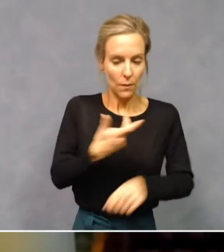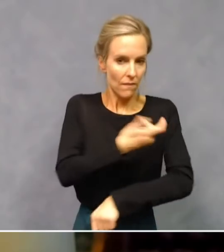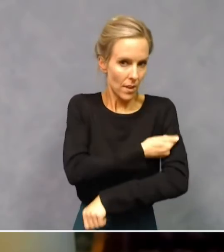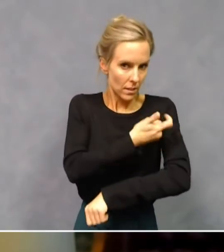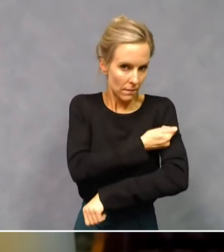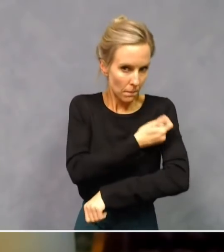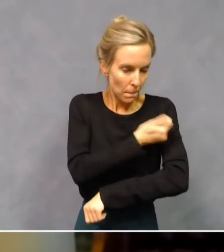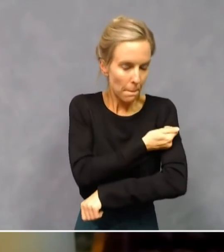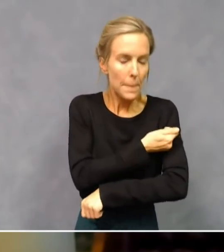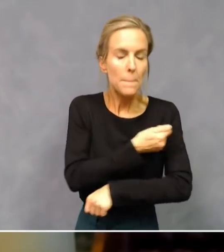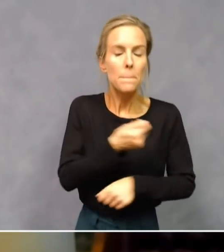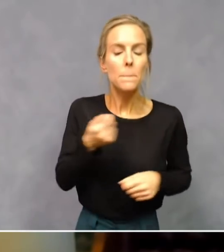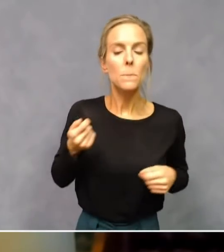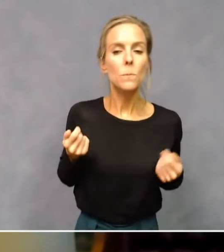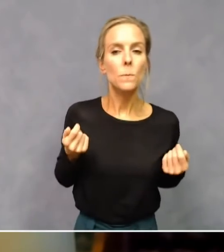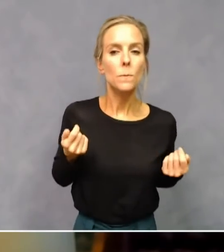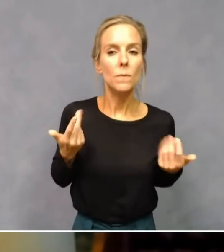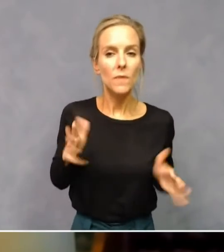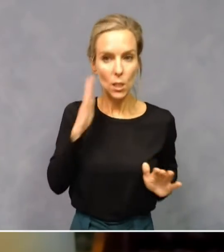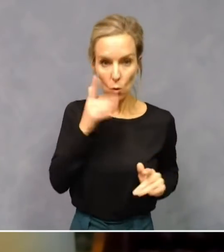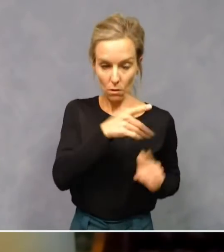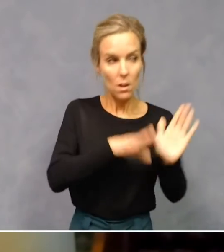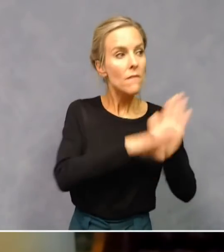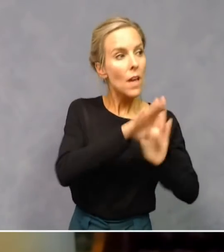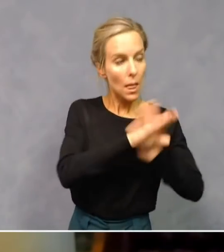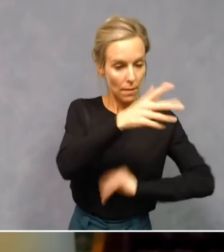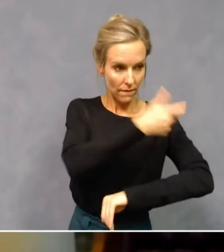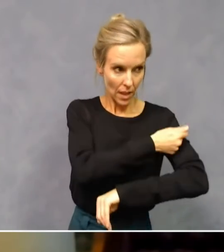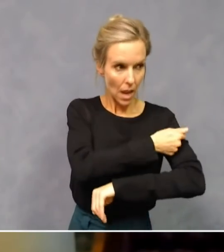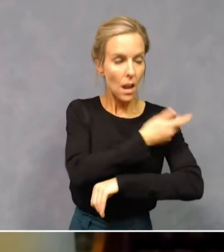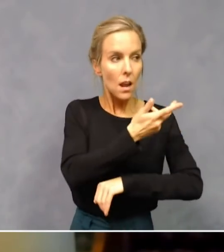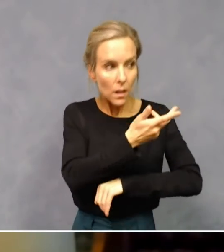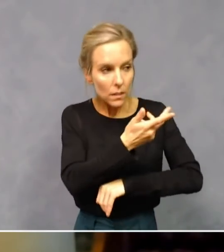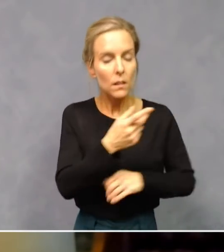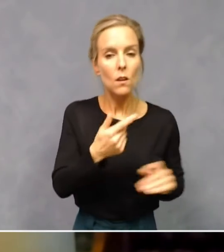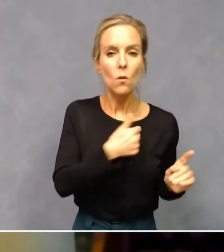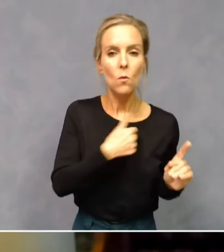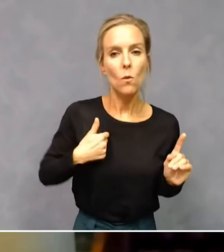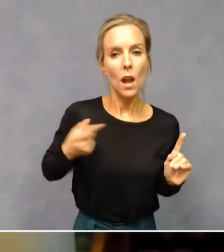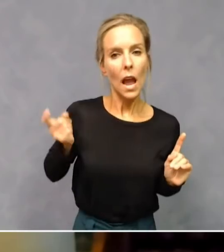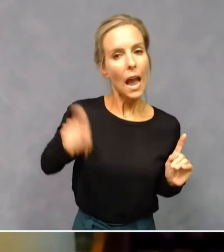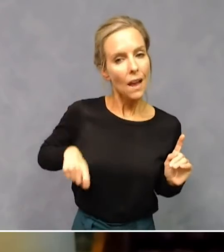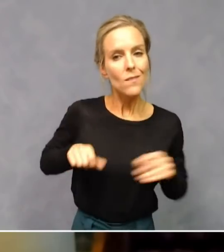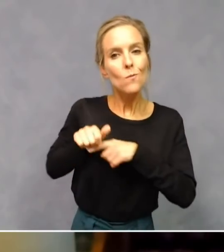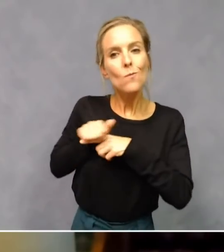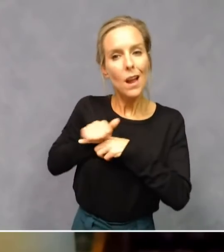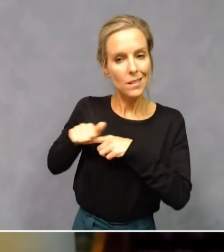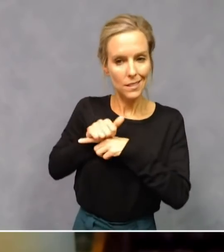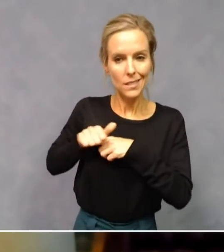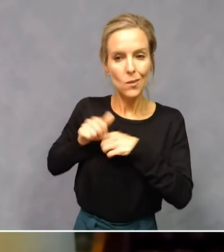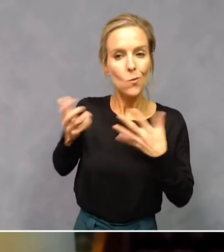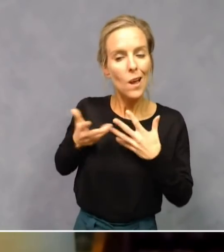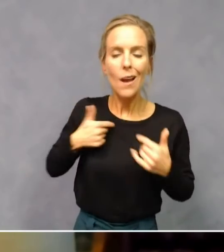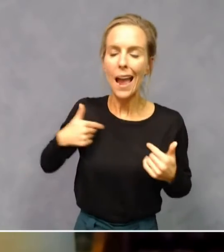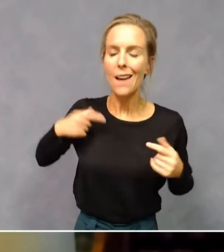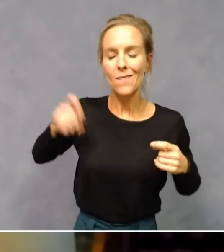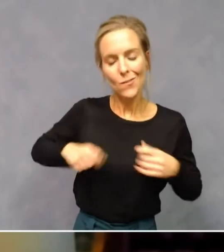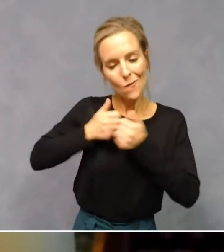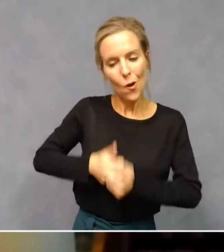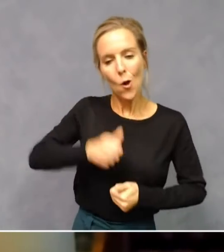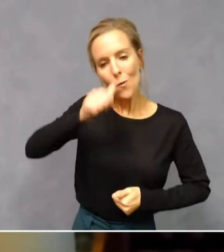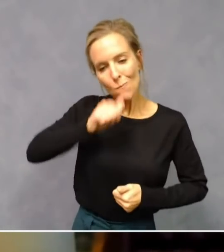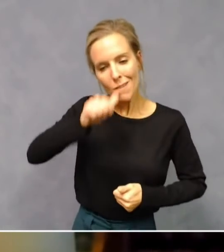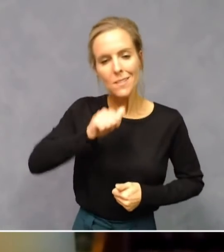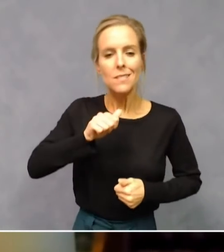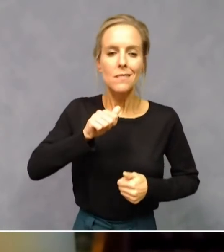that they are being developed. So we have to practice patience and persistence.